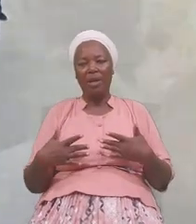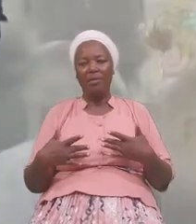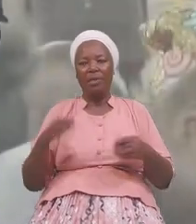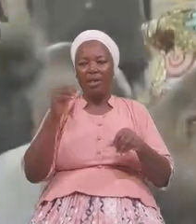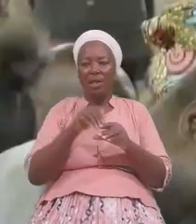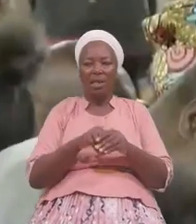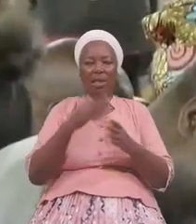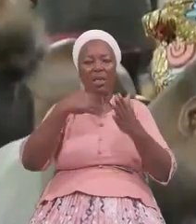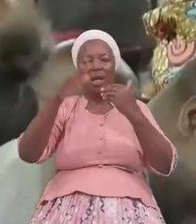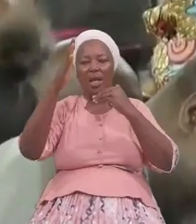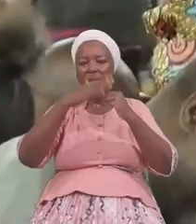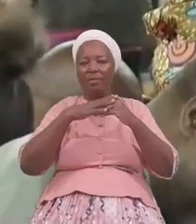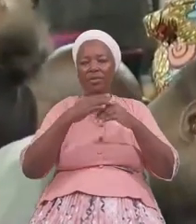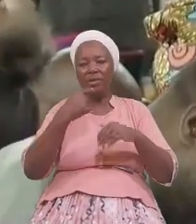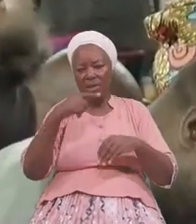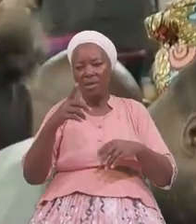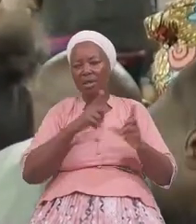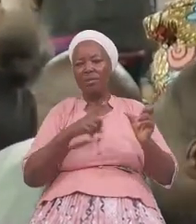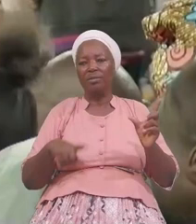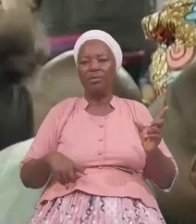in heaven. Tell Him.